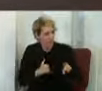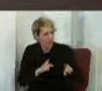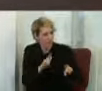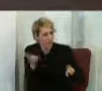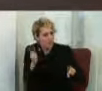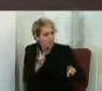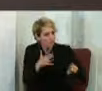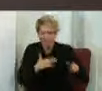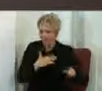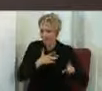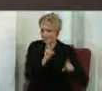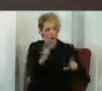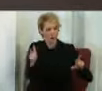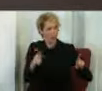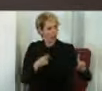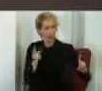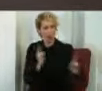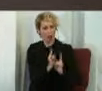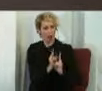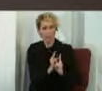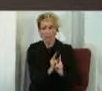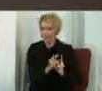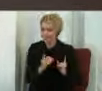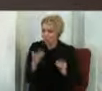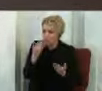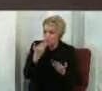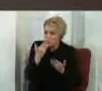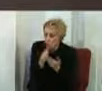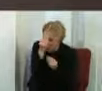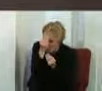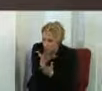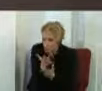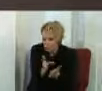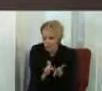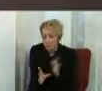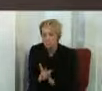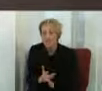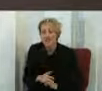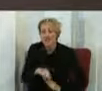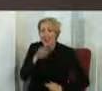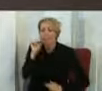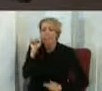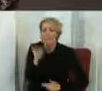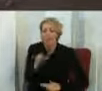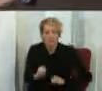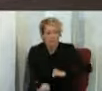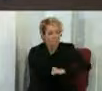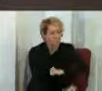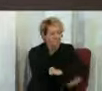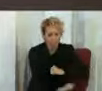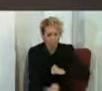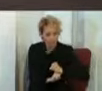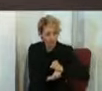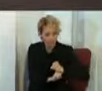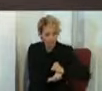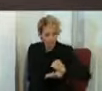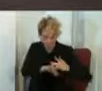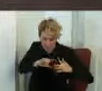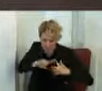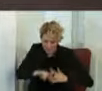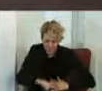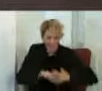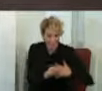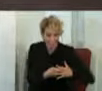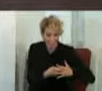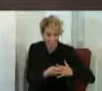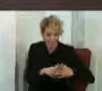news of Jesus. It was, in some ways, the very foundation, the very beginning of what it meant to be a follower of Jesus as